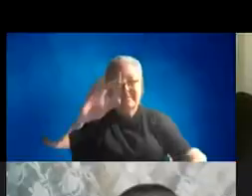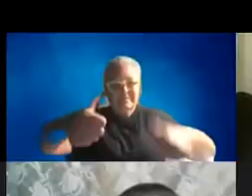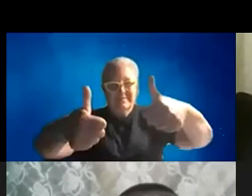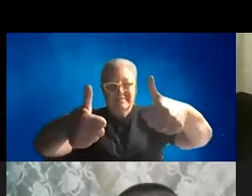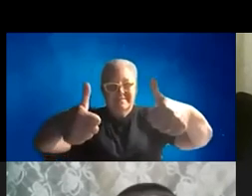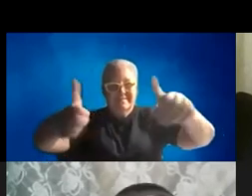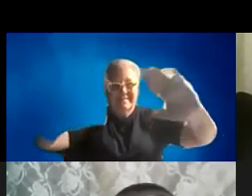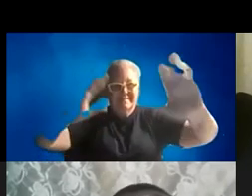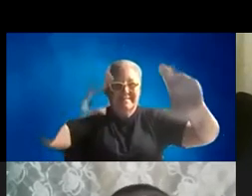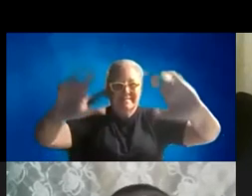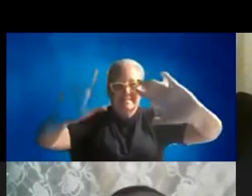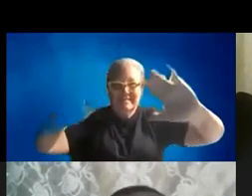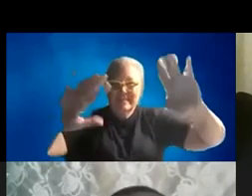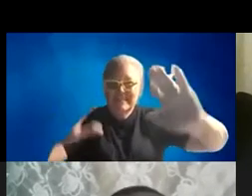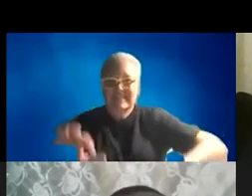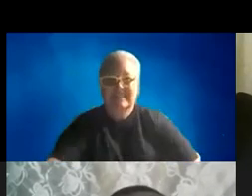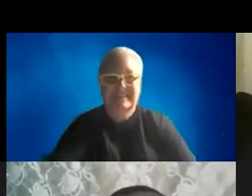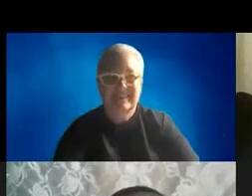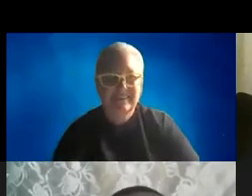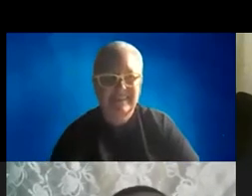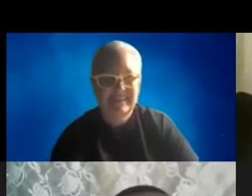Bye bye. Be safe.